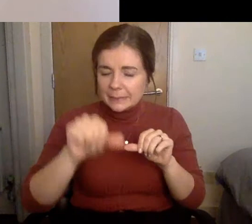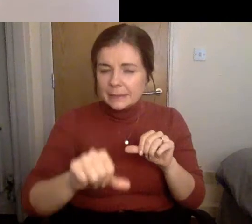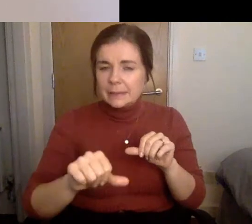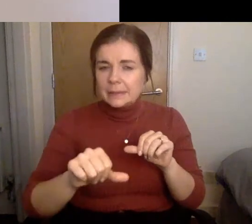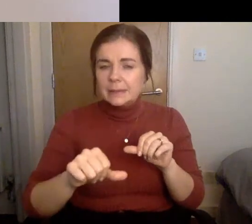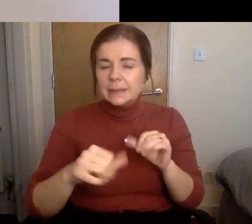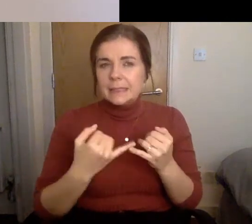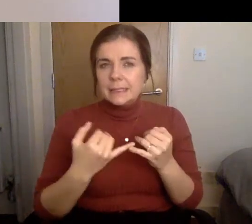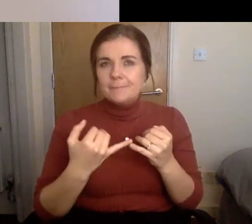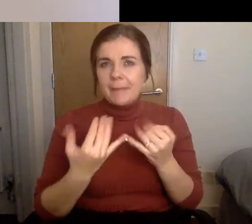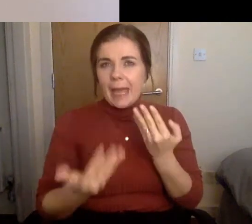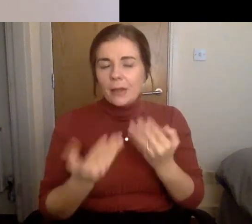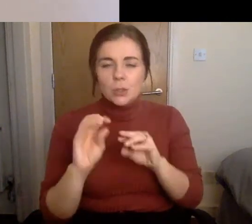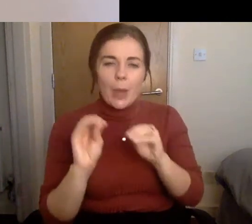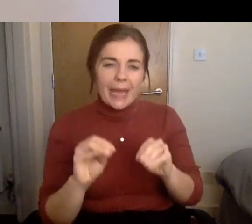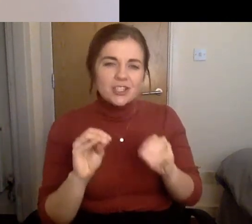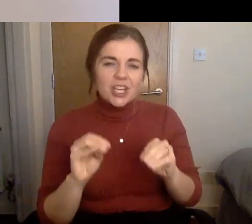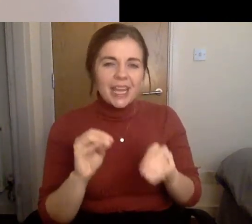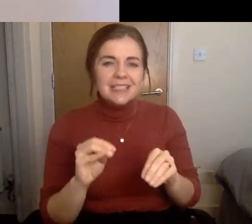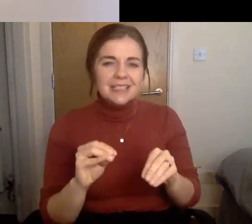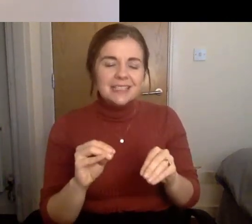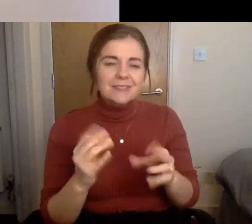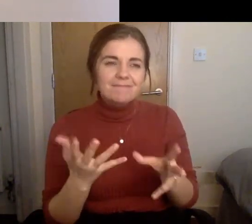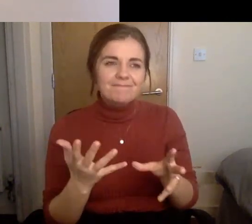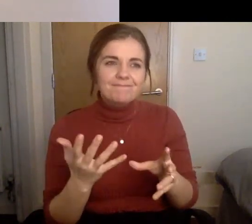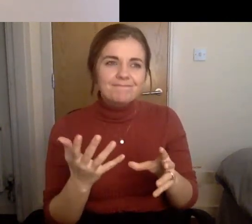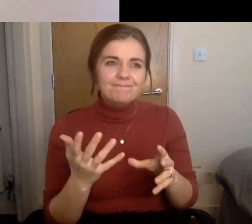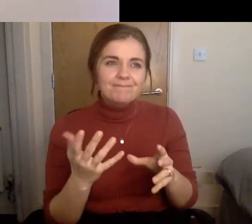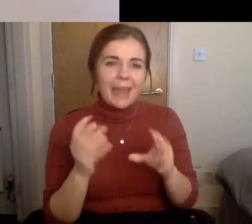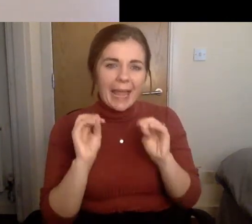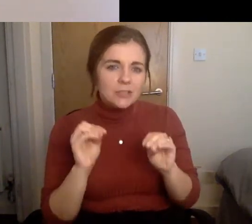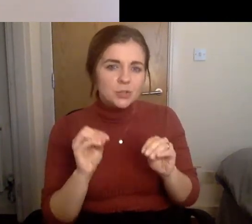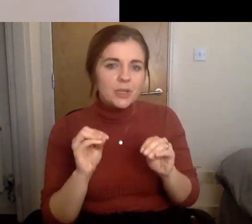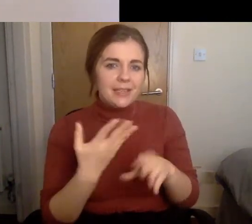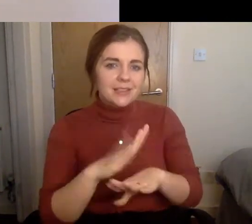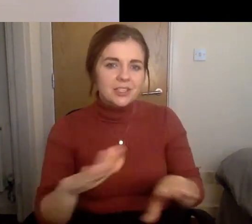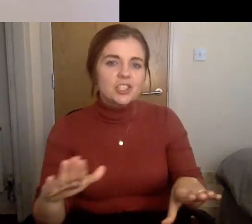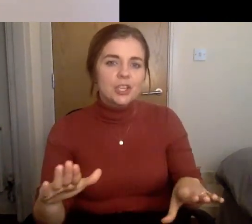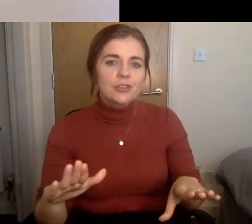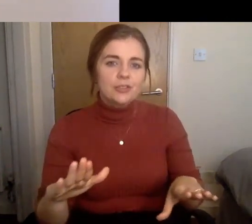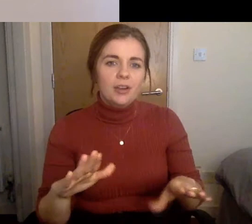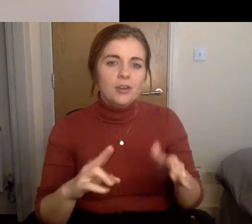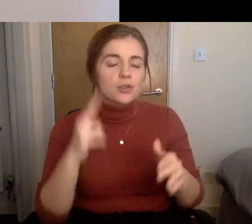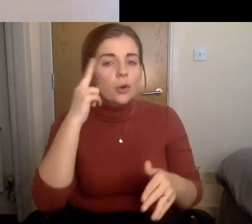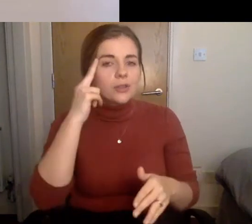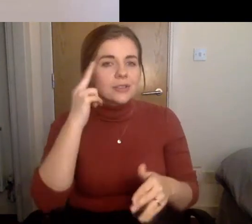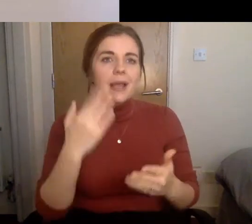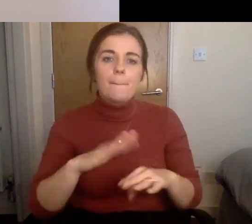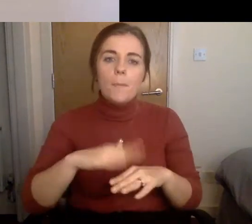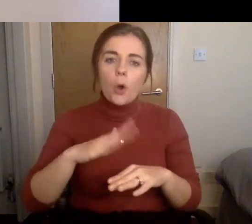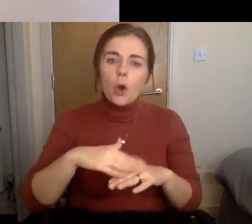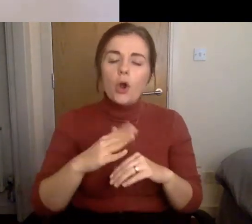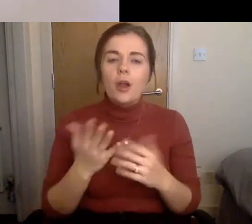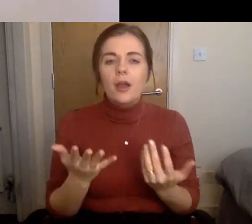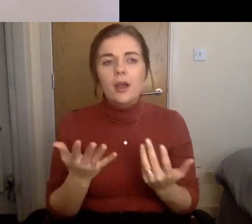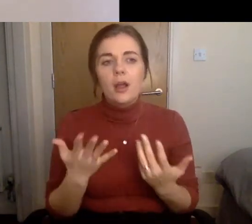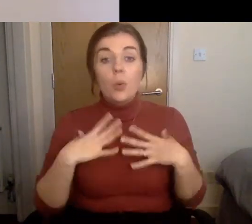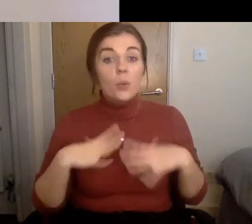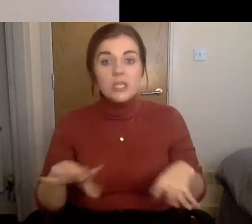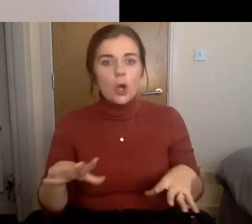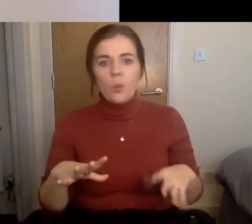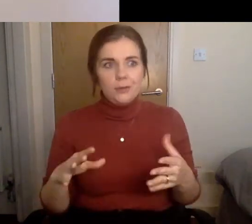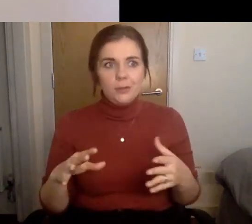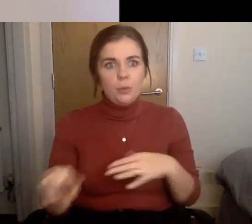educating, so that our kids can understand a little bit more. We don't want to, you know, overdo that,